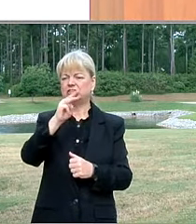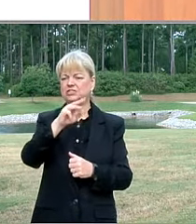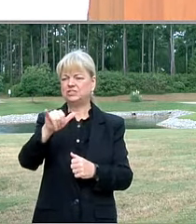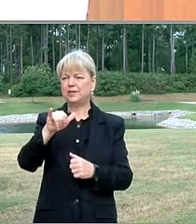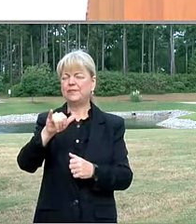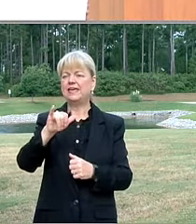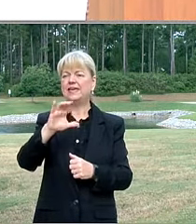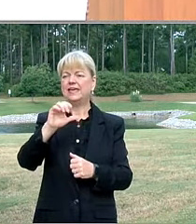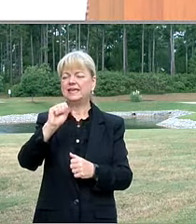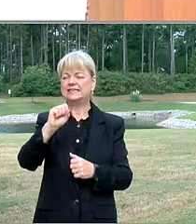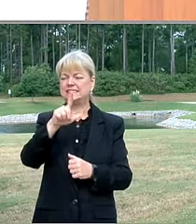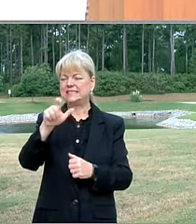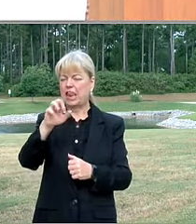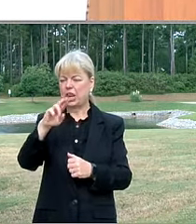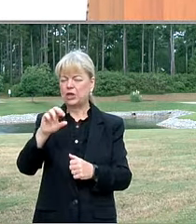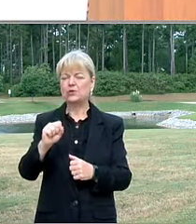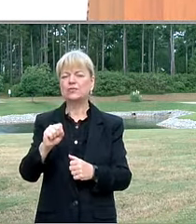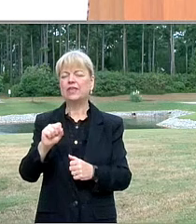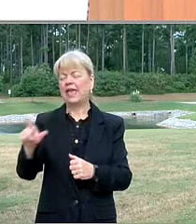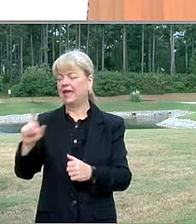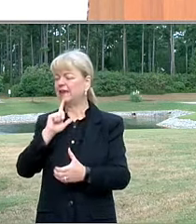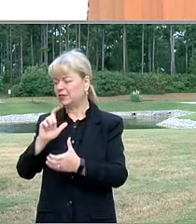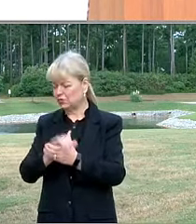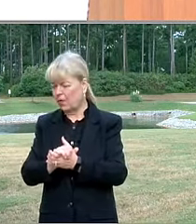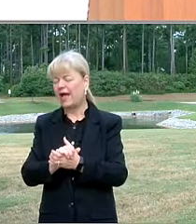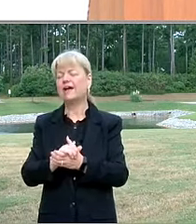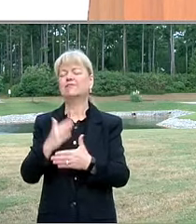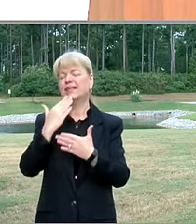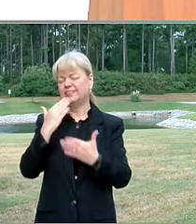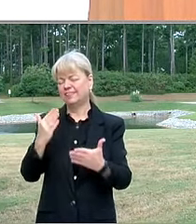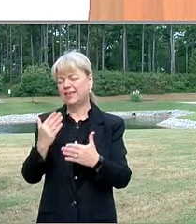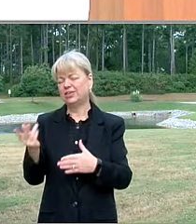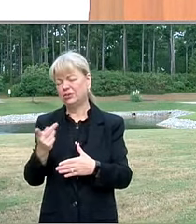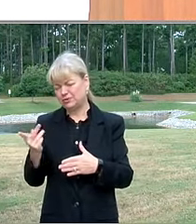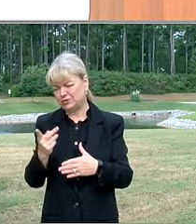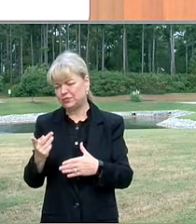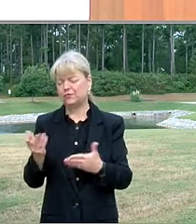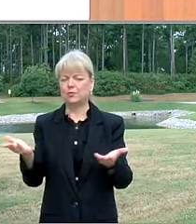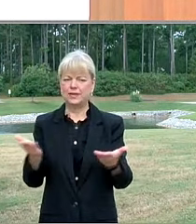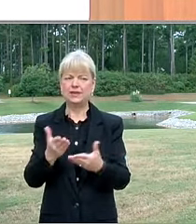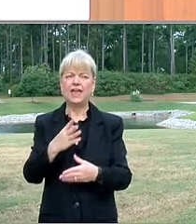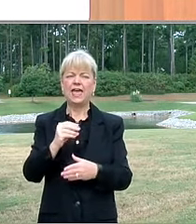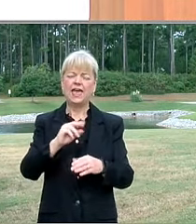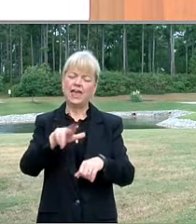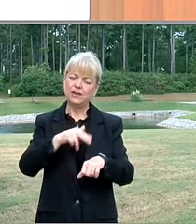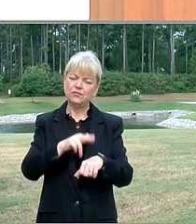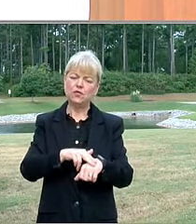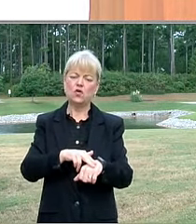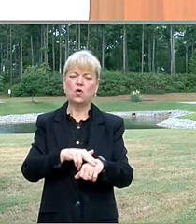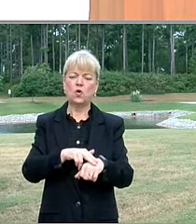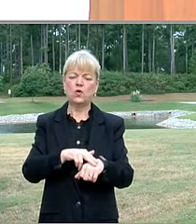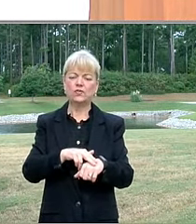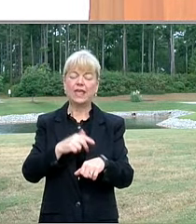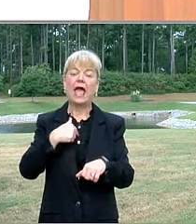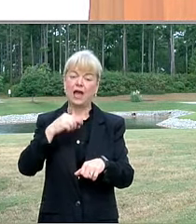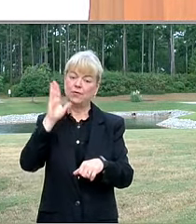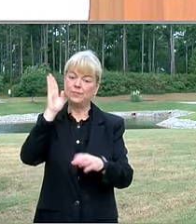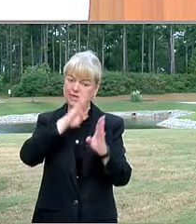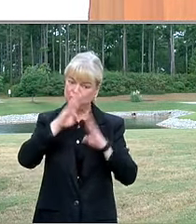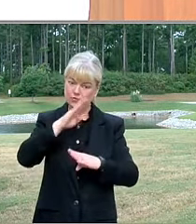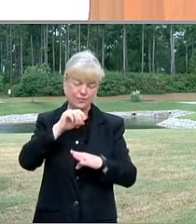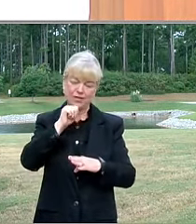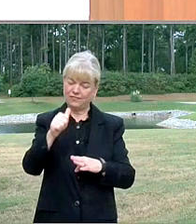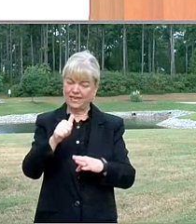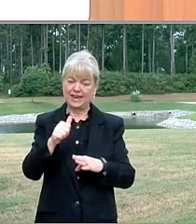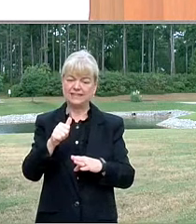buddy, his lovely wife, Shawnette, thank you, too, for being here. And, of course, I would be remiss and in trouble if I did